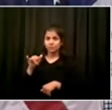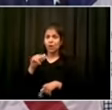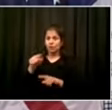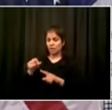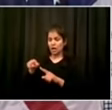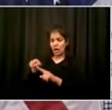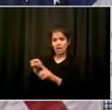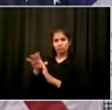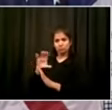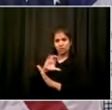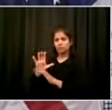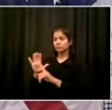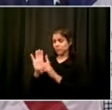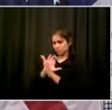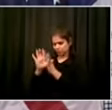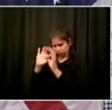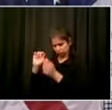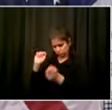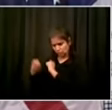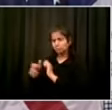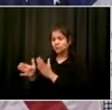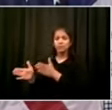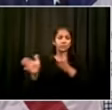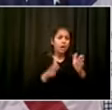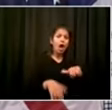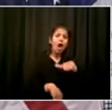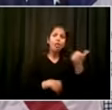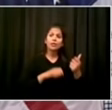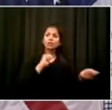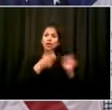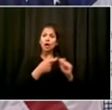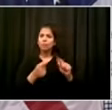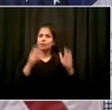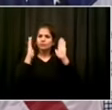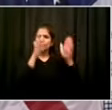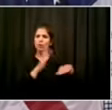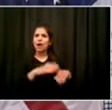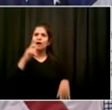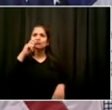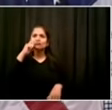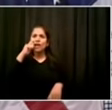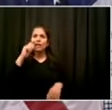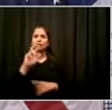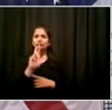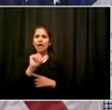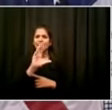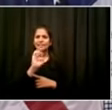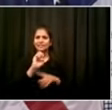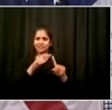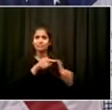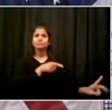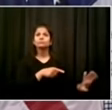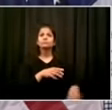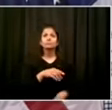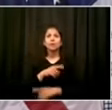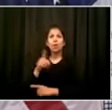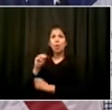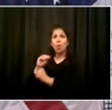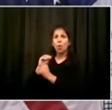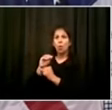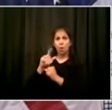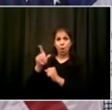so clear by the coronavirus. When we published the information, and this city was one of the ones to be